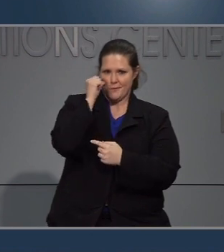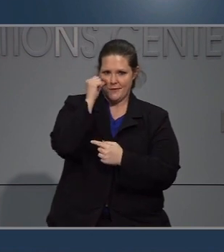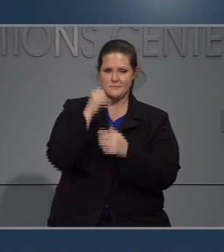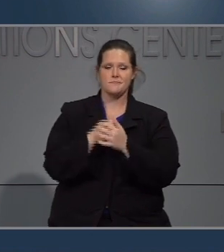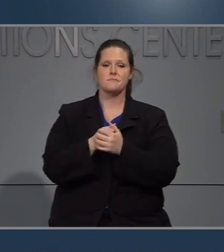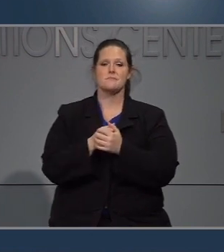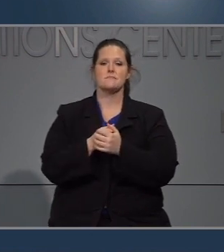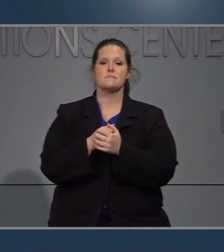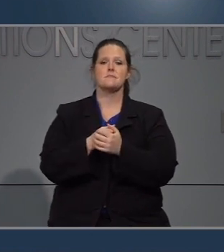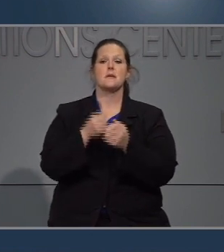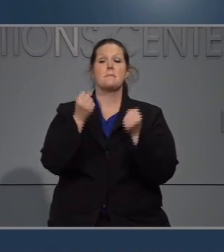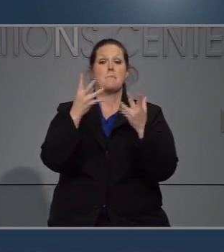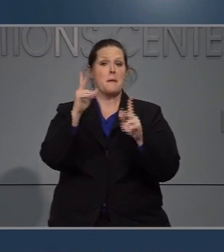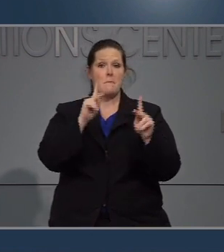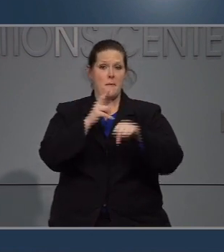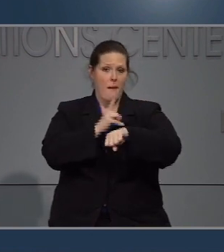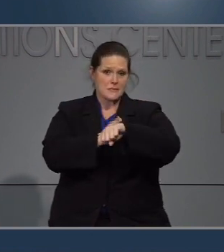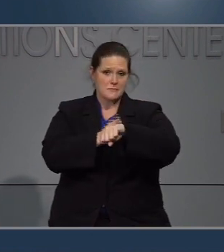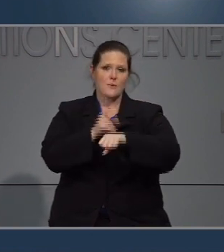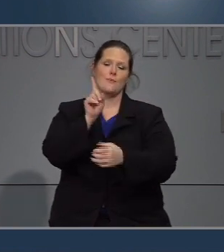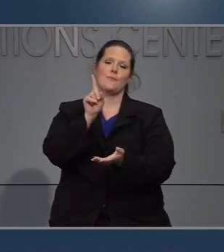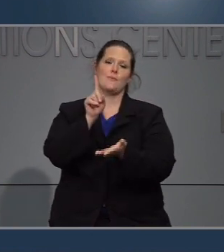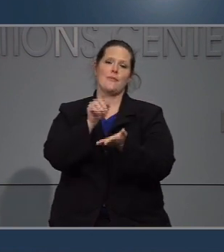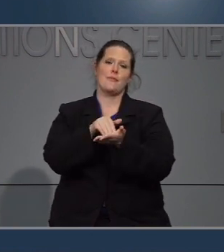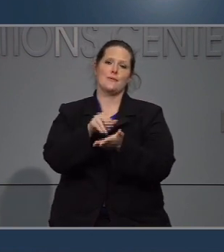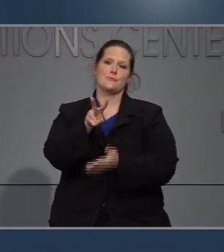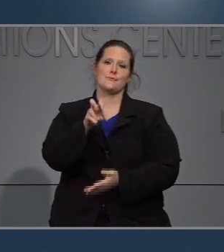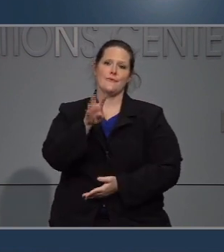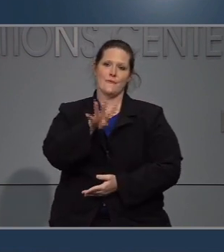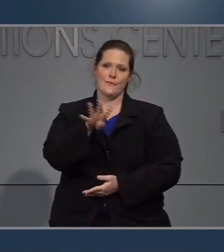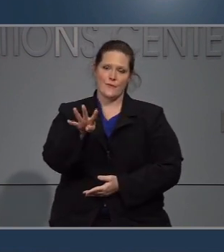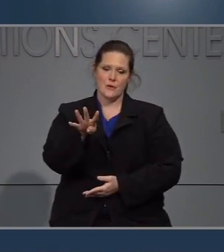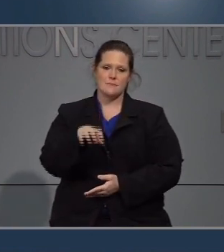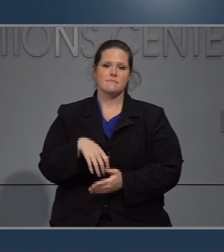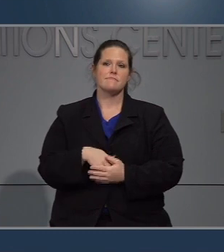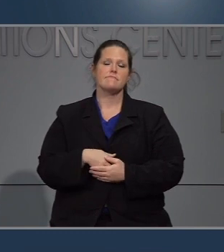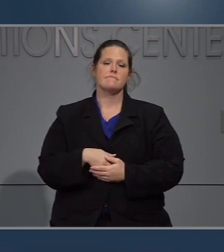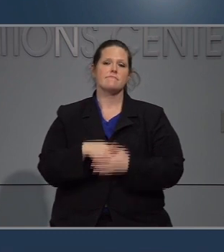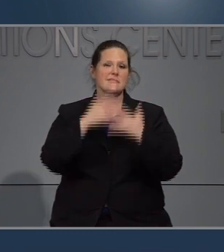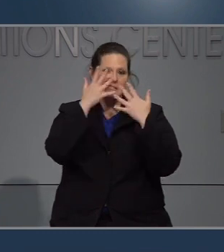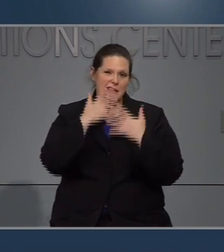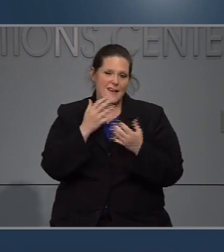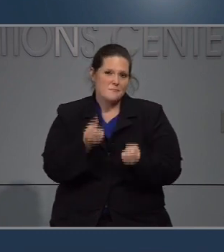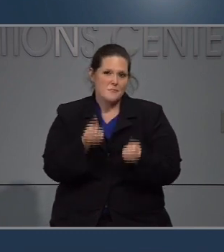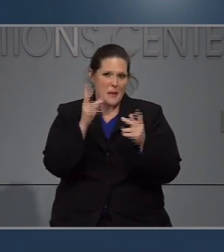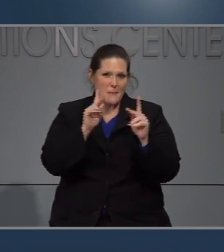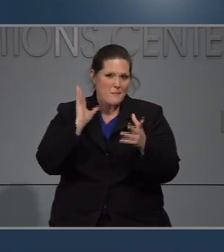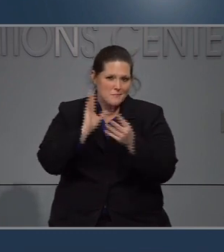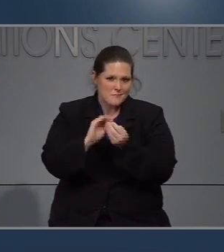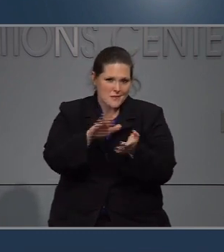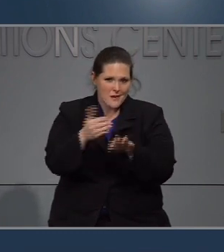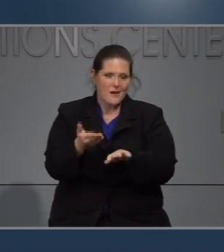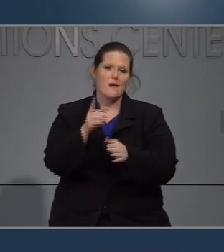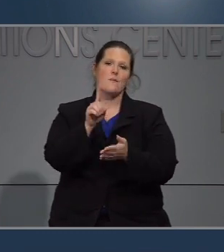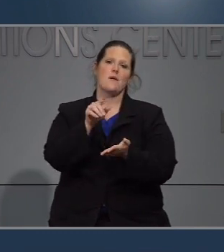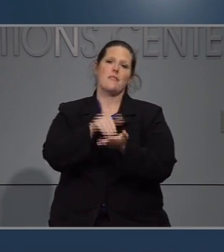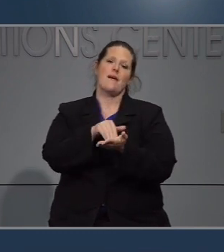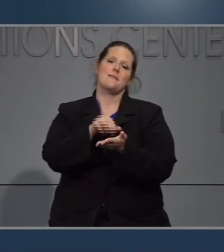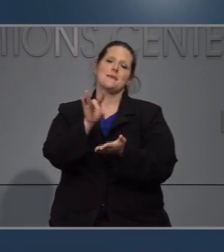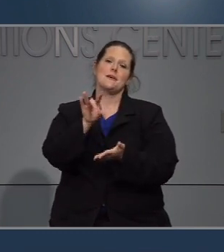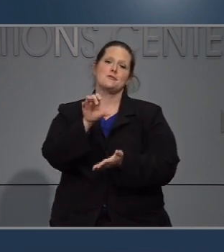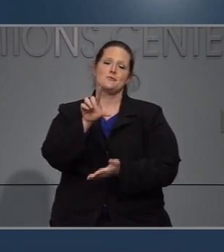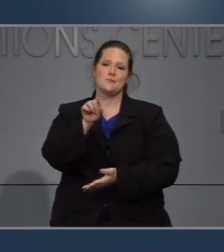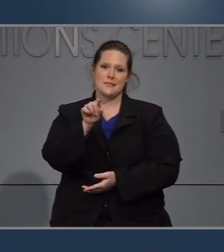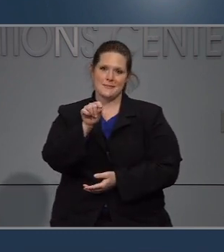1,244 people in the hospital, and sadly, 1,820 people who have died. Our thoughts with